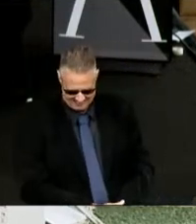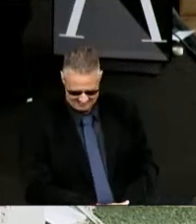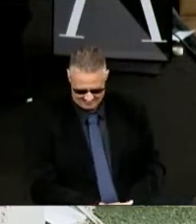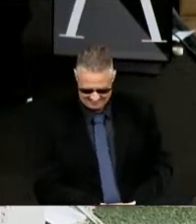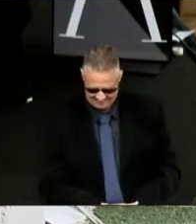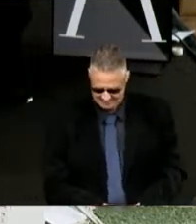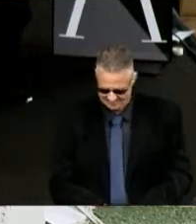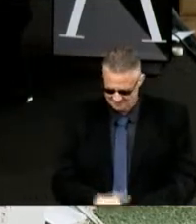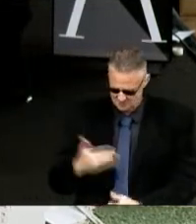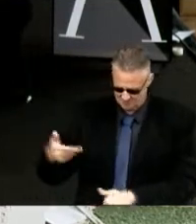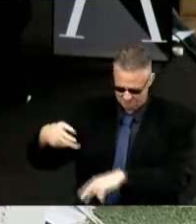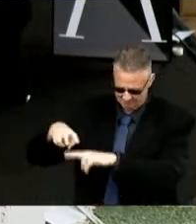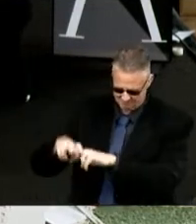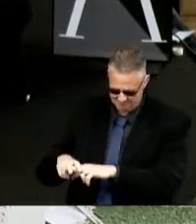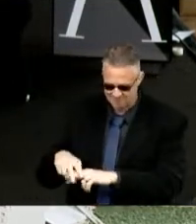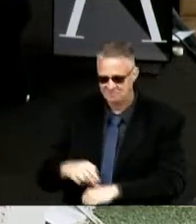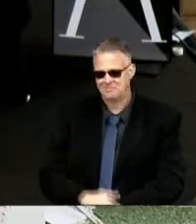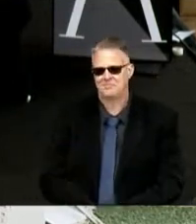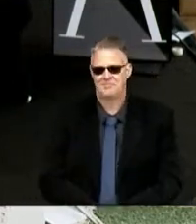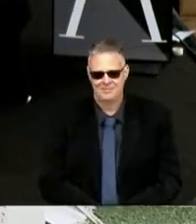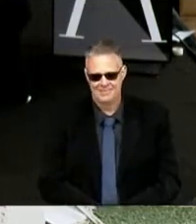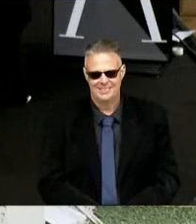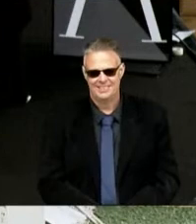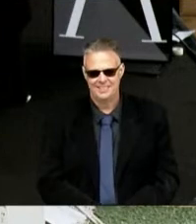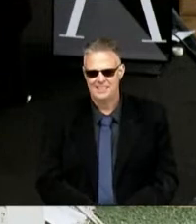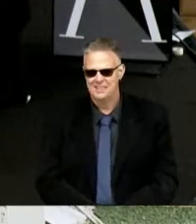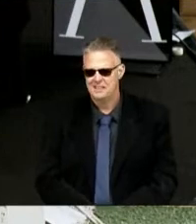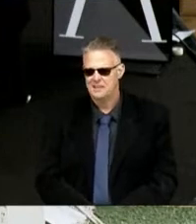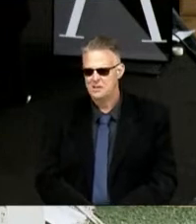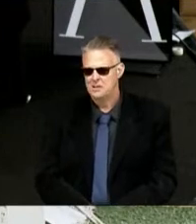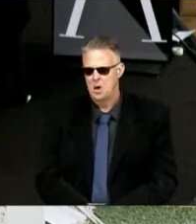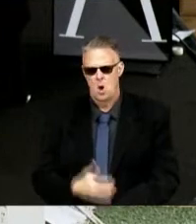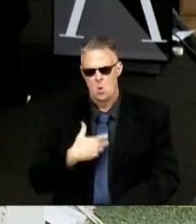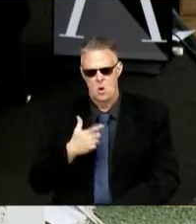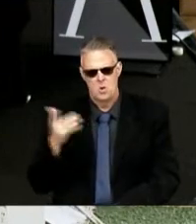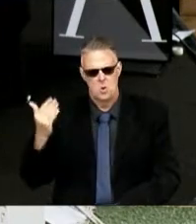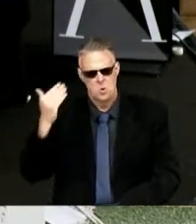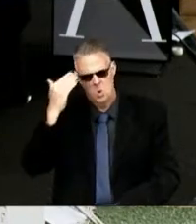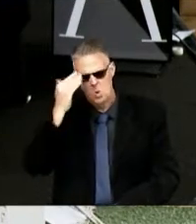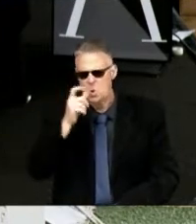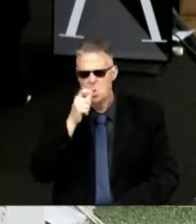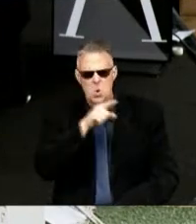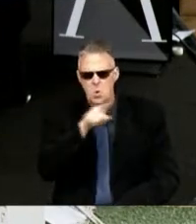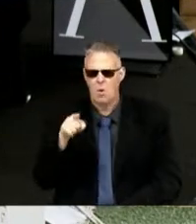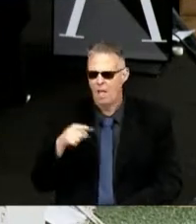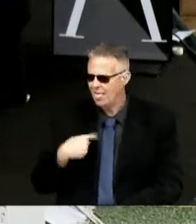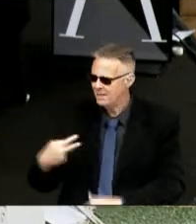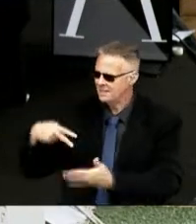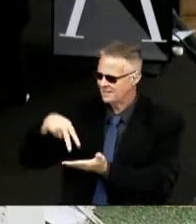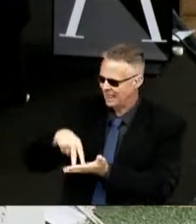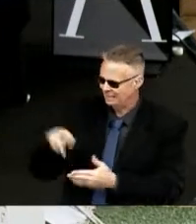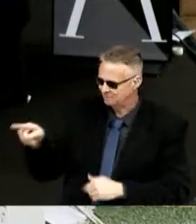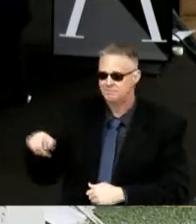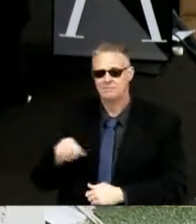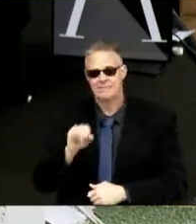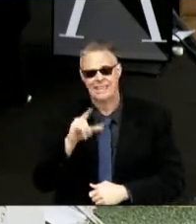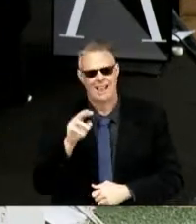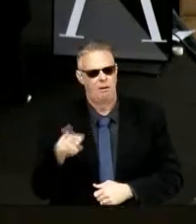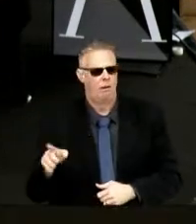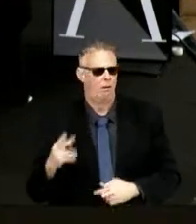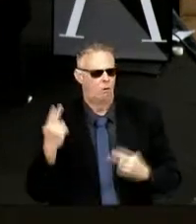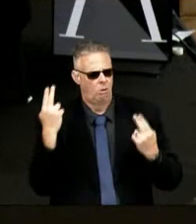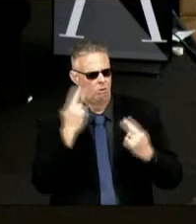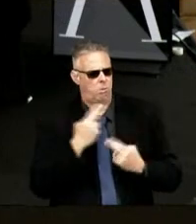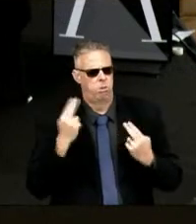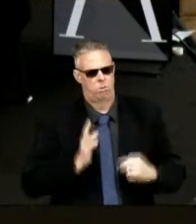All right, you can have a seat. I wanted them to know who we're talking about here. Skylar has a great sense